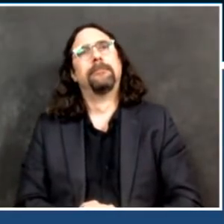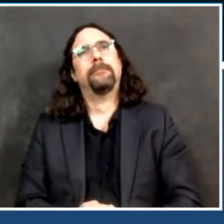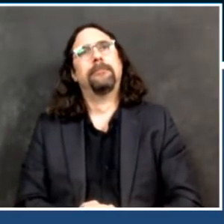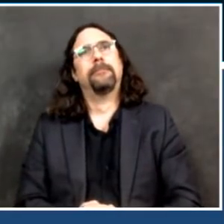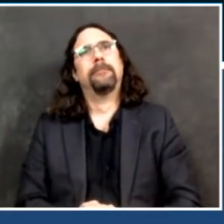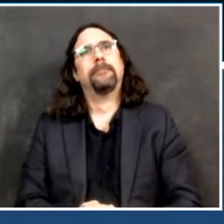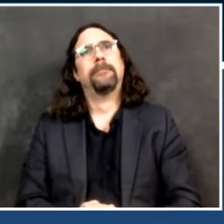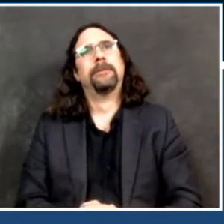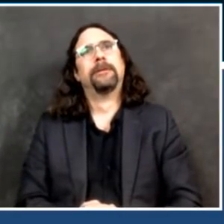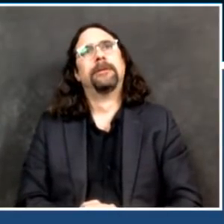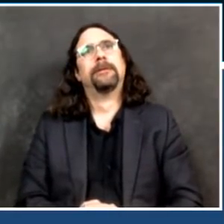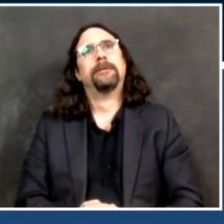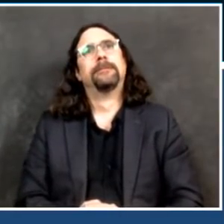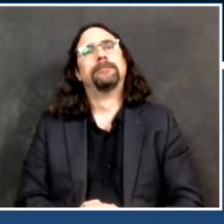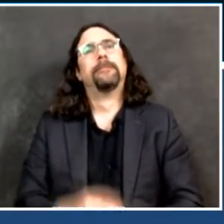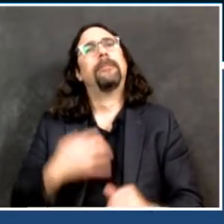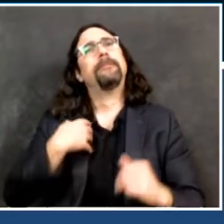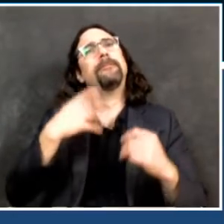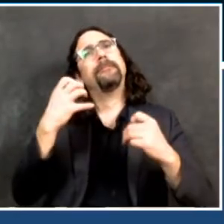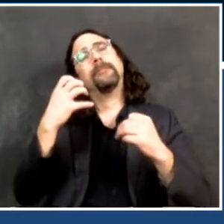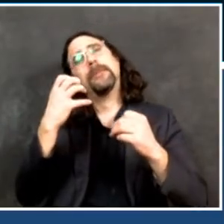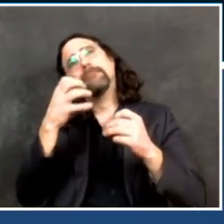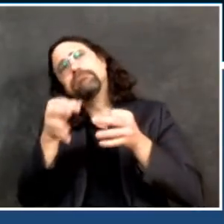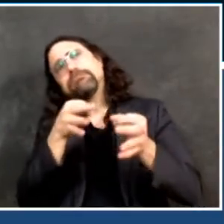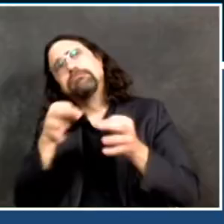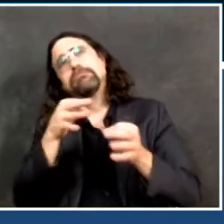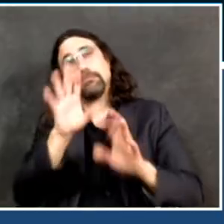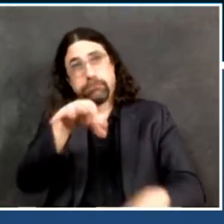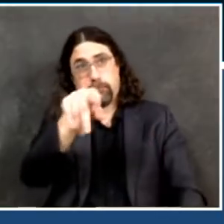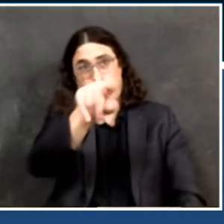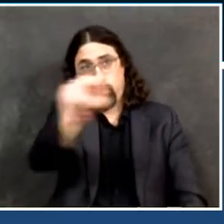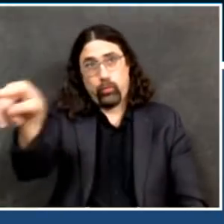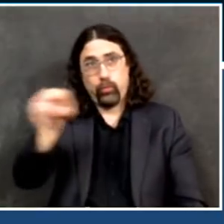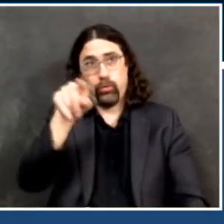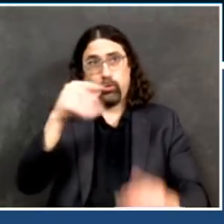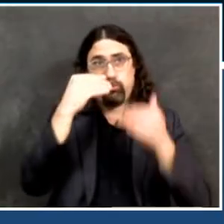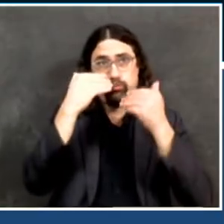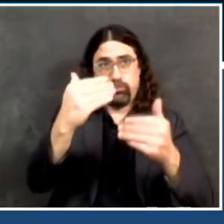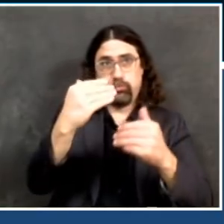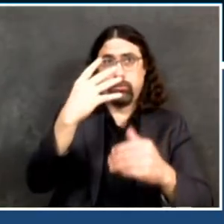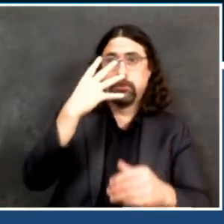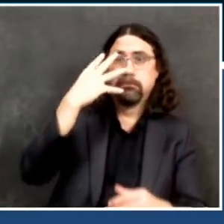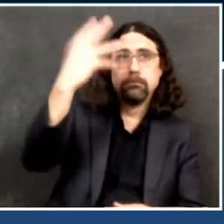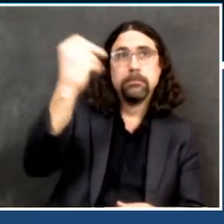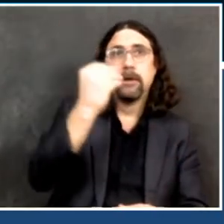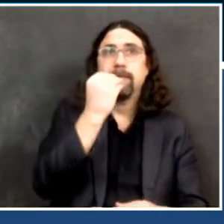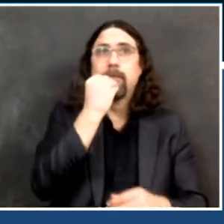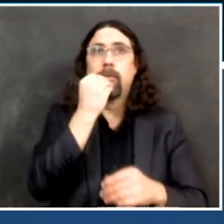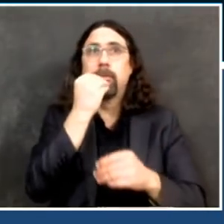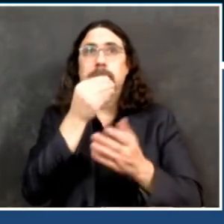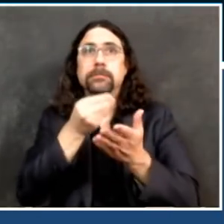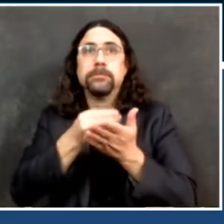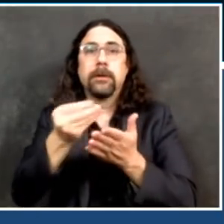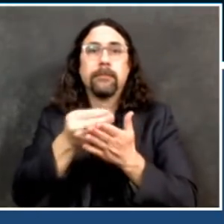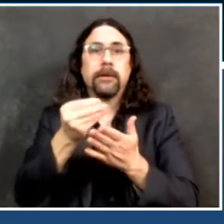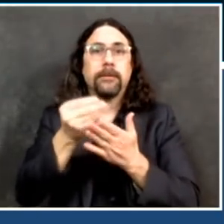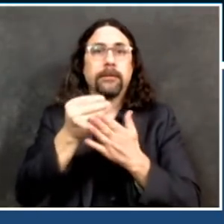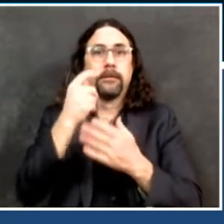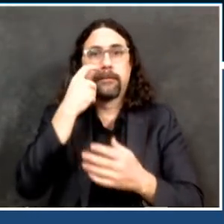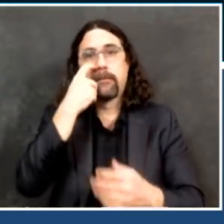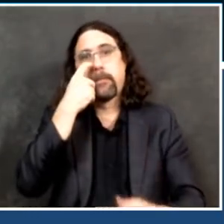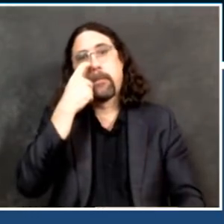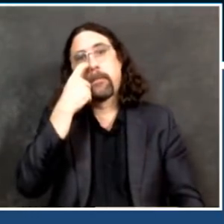So I'm giving the guidance to all supermarkets and groceries. require